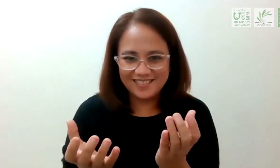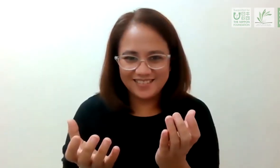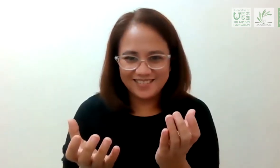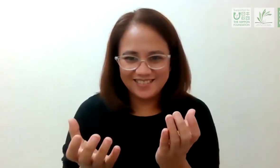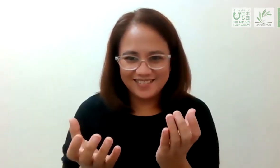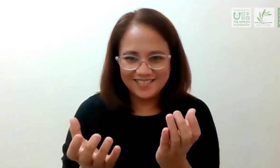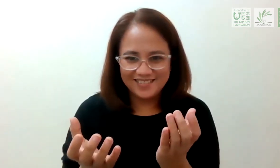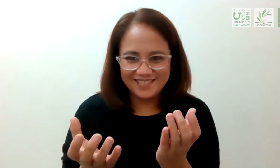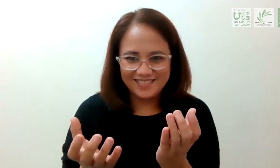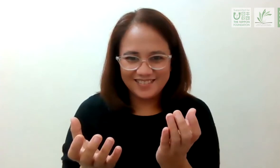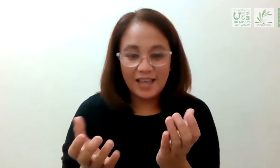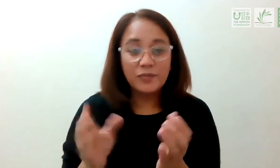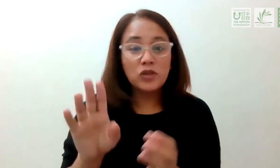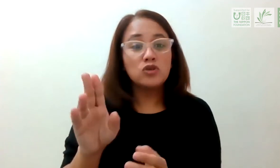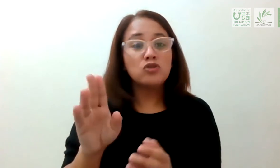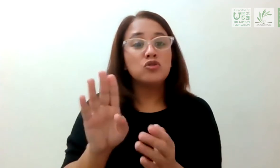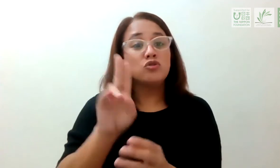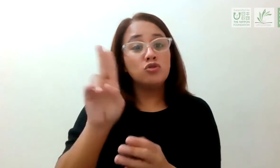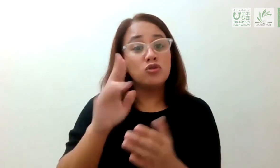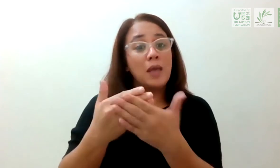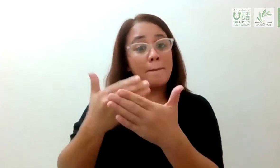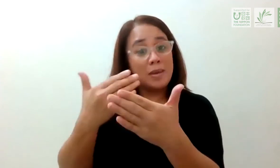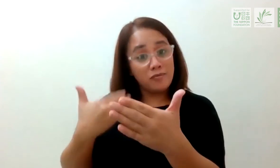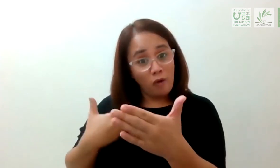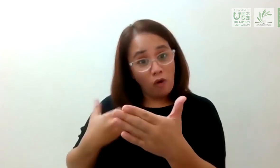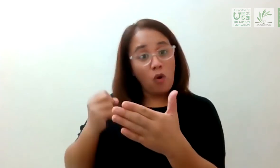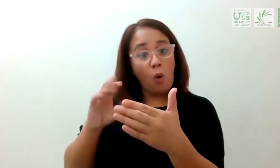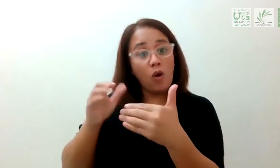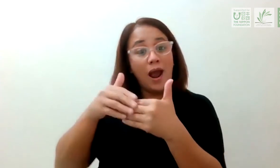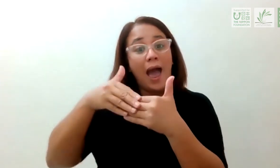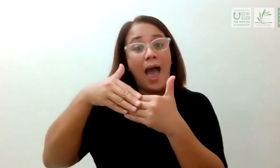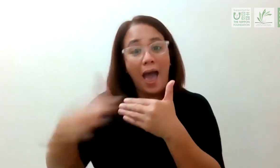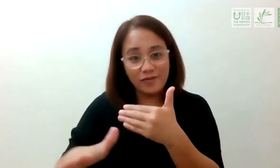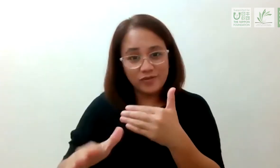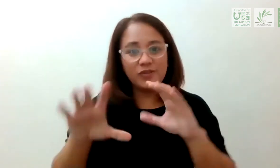They use it before or after class.